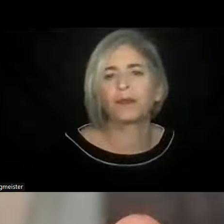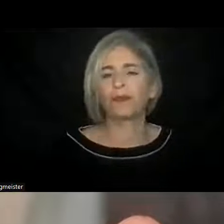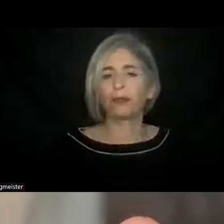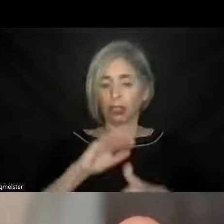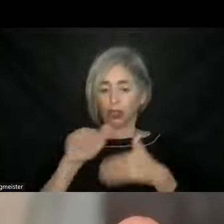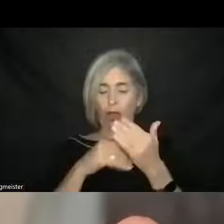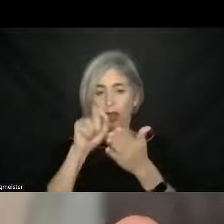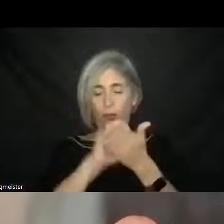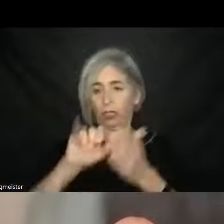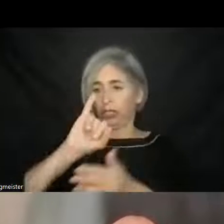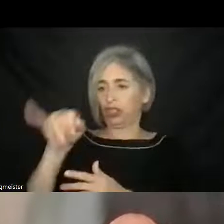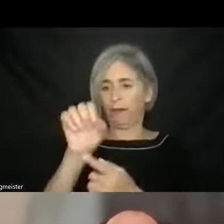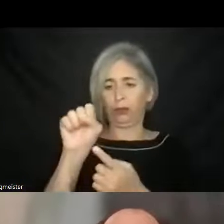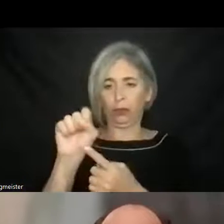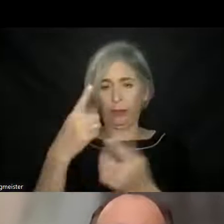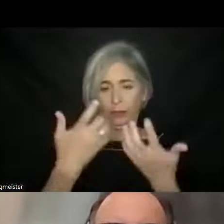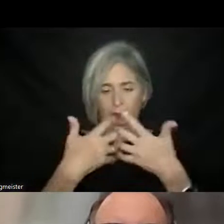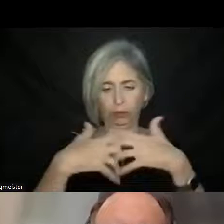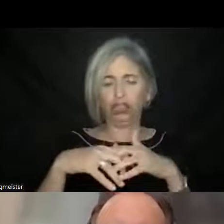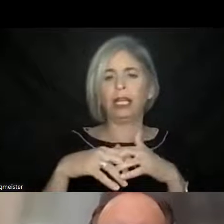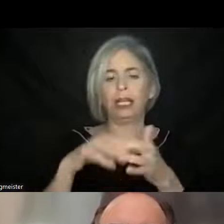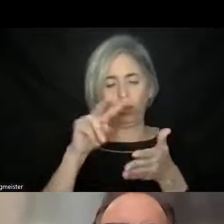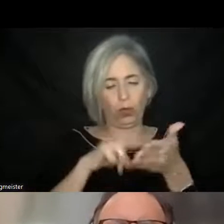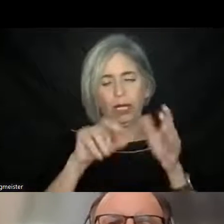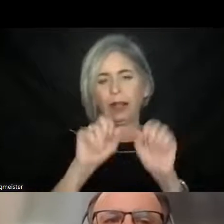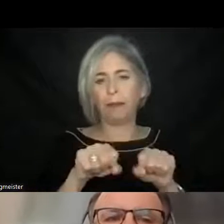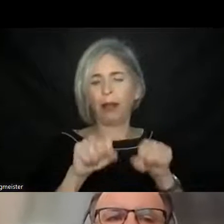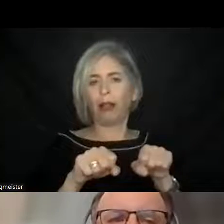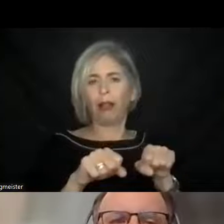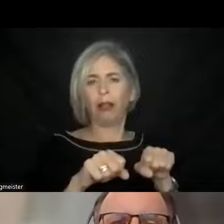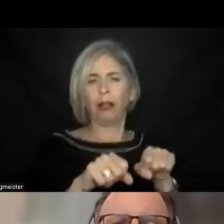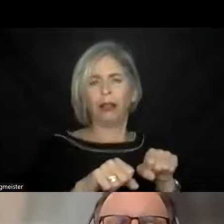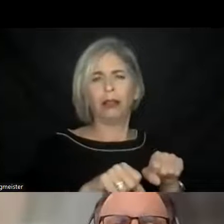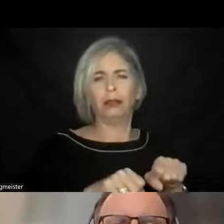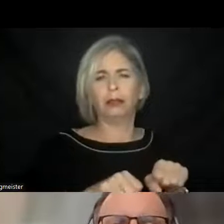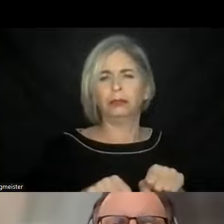written in JavaScript, and there's a machine readable,